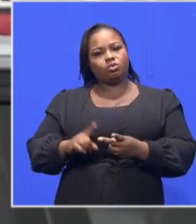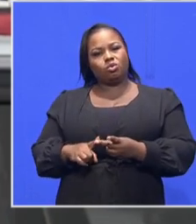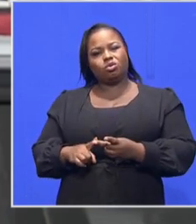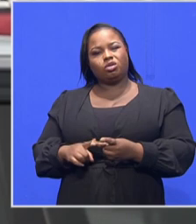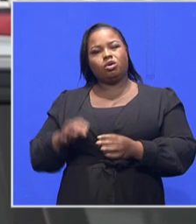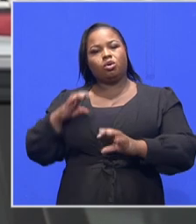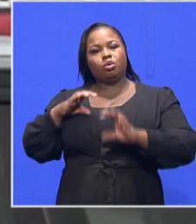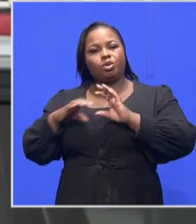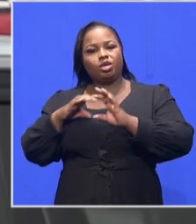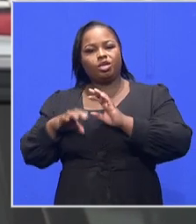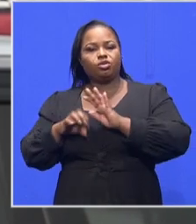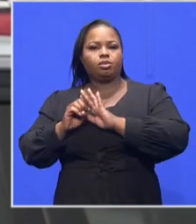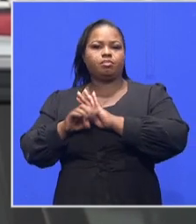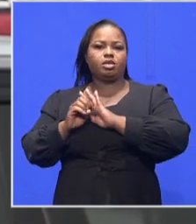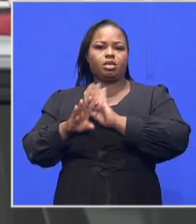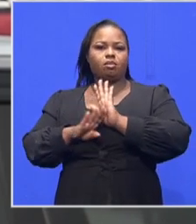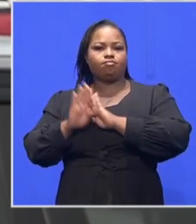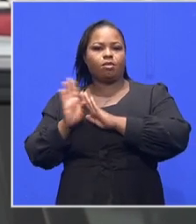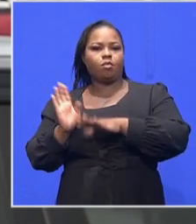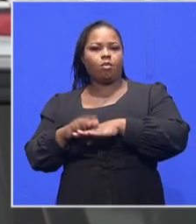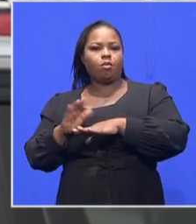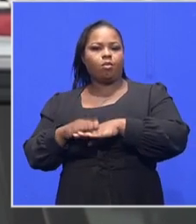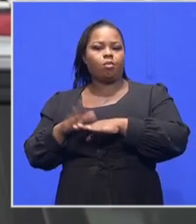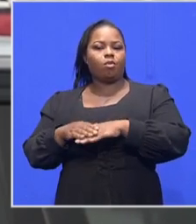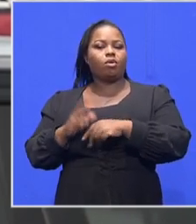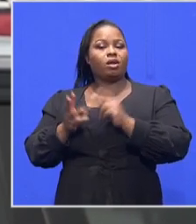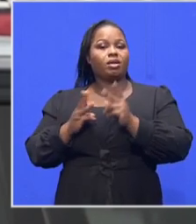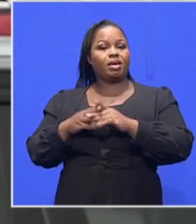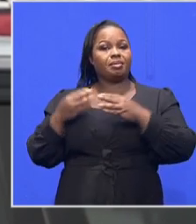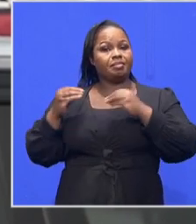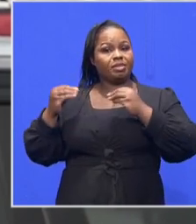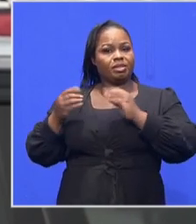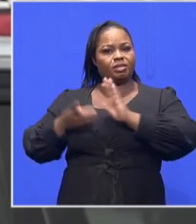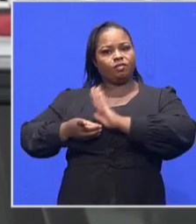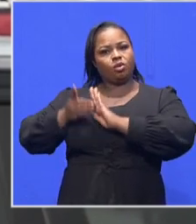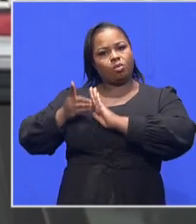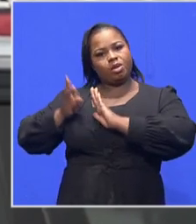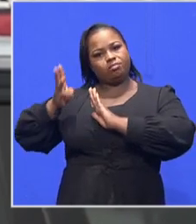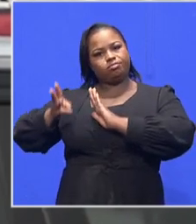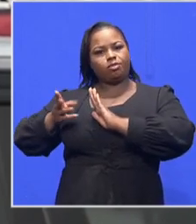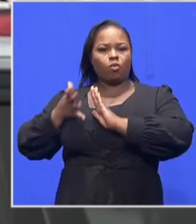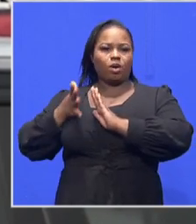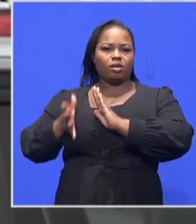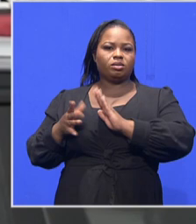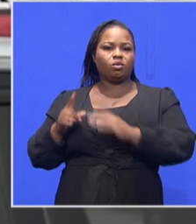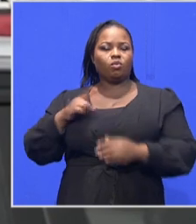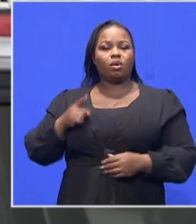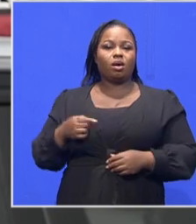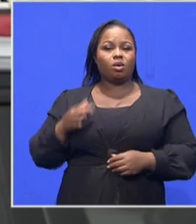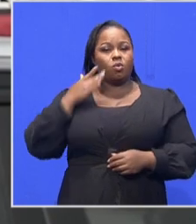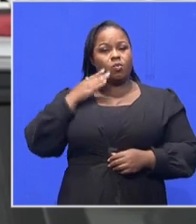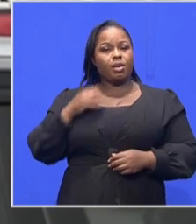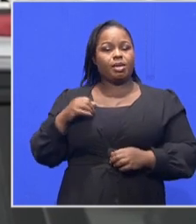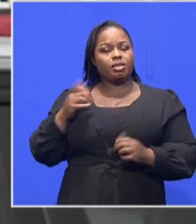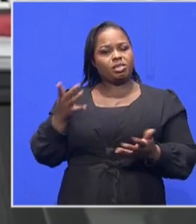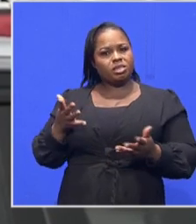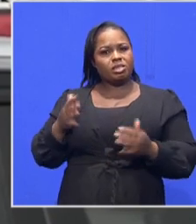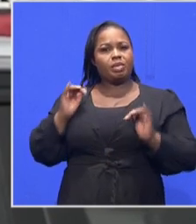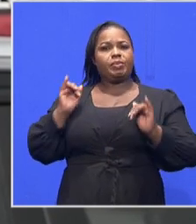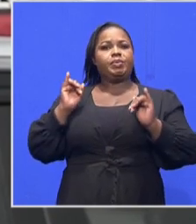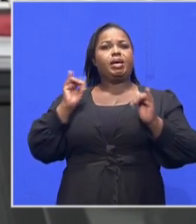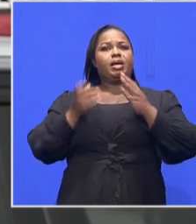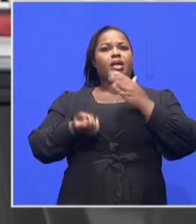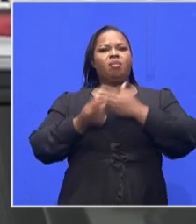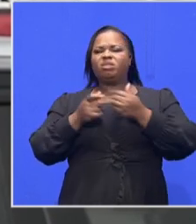in the area, but most importantly also enterprise development. When the big storm hit us, we must be ready to compete